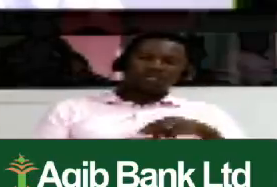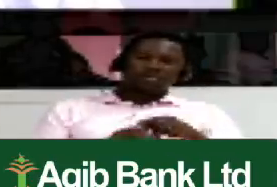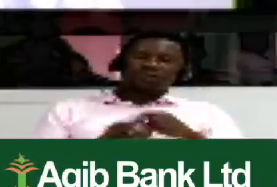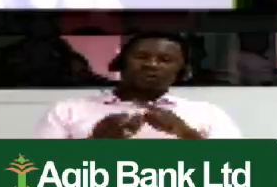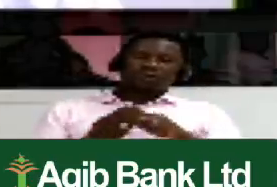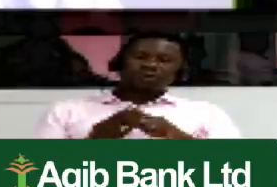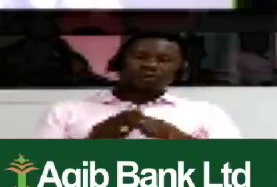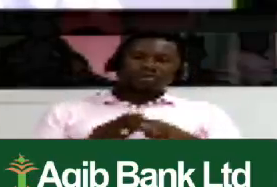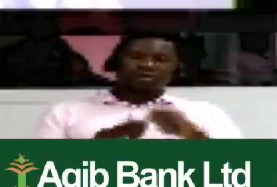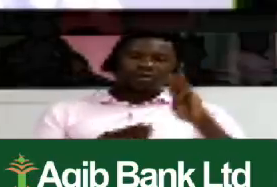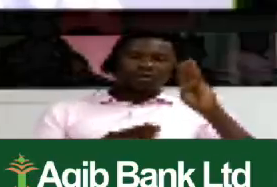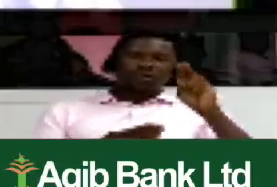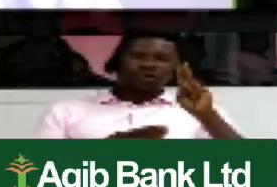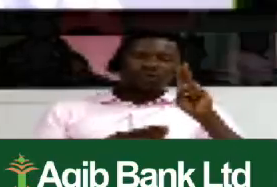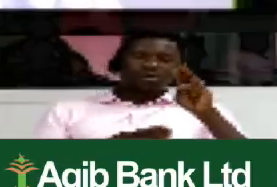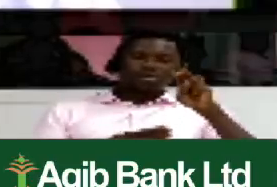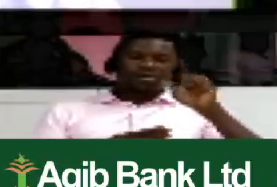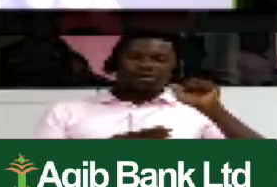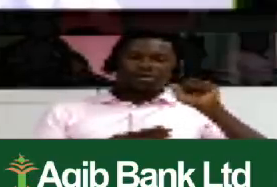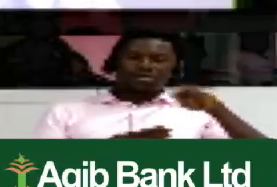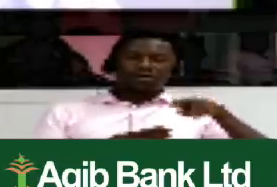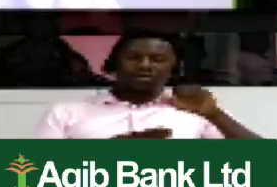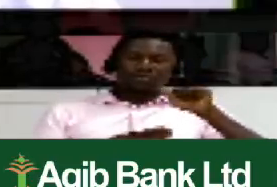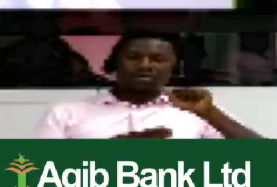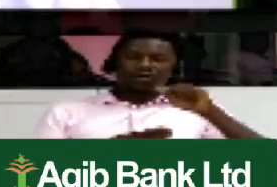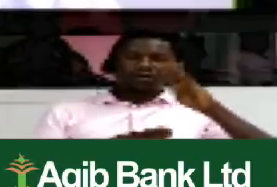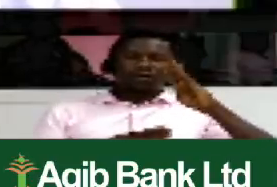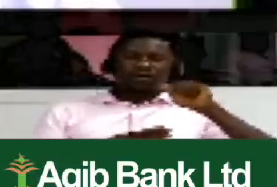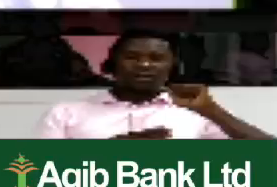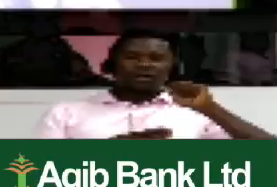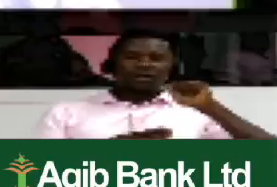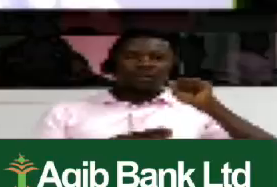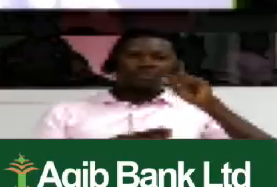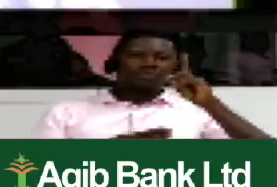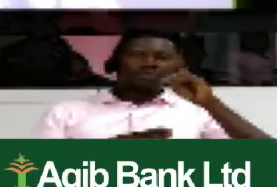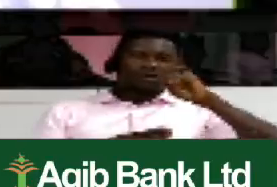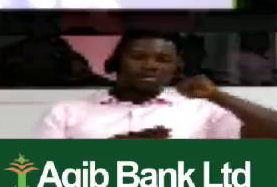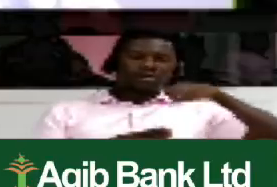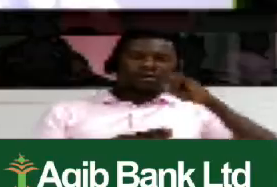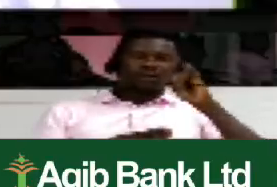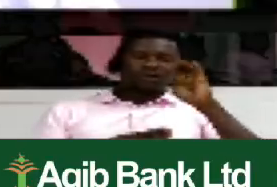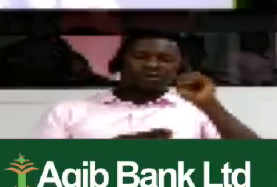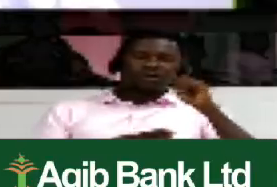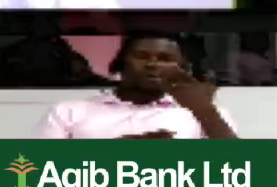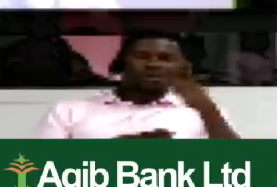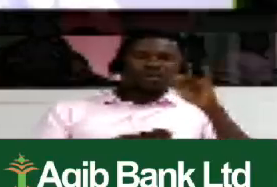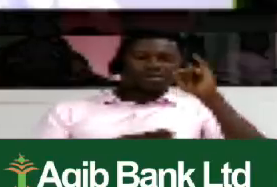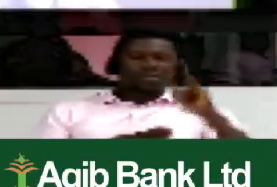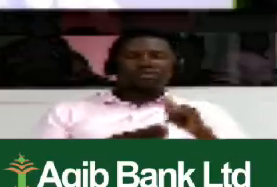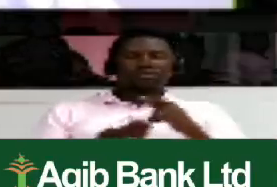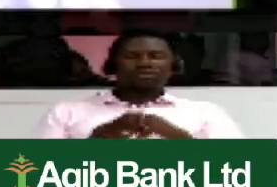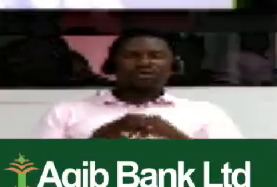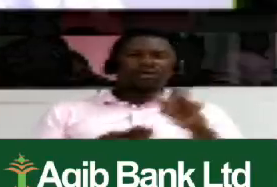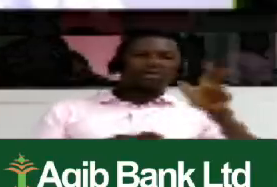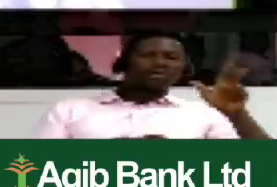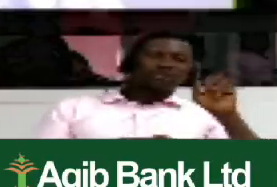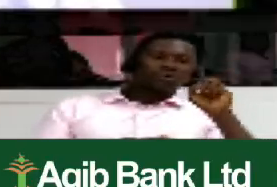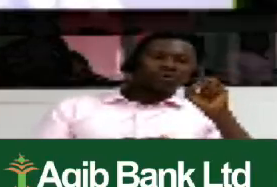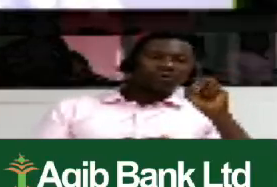Joswang, Burama Baji, 10 years old, Talinding, William Mansali, Talinding, Islamic